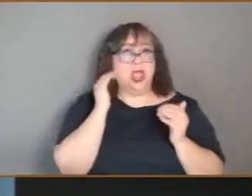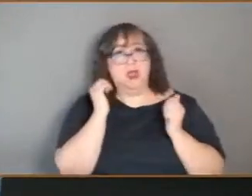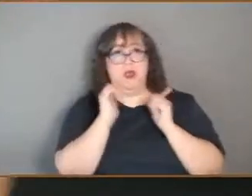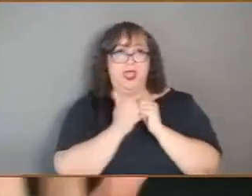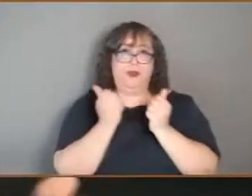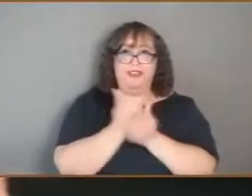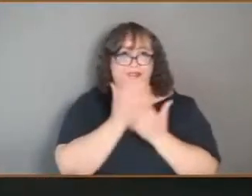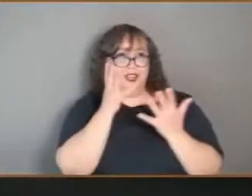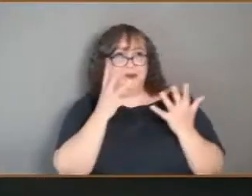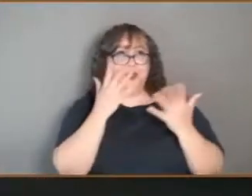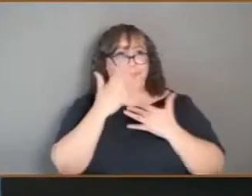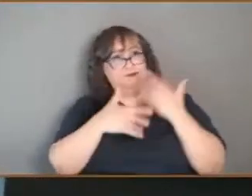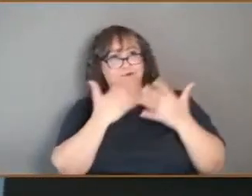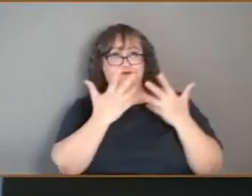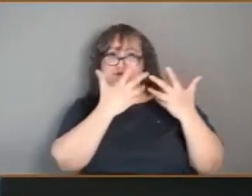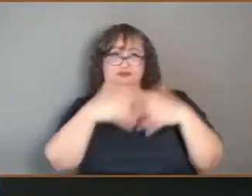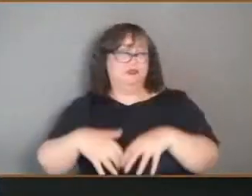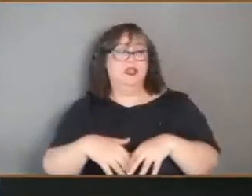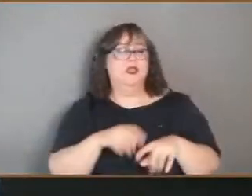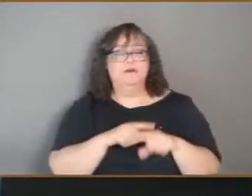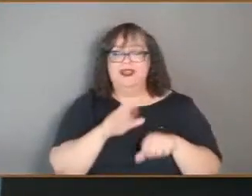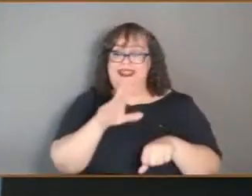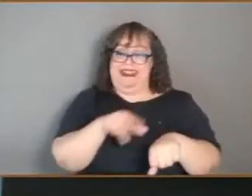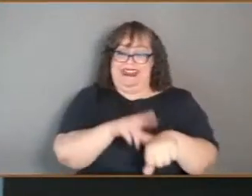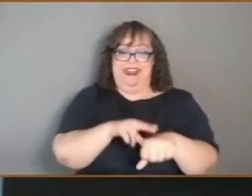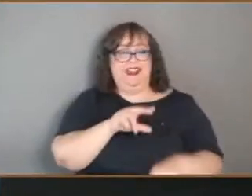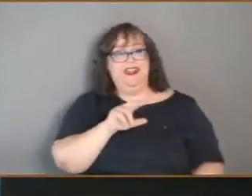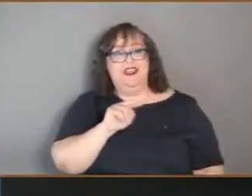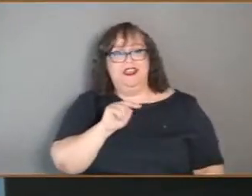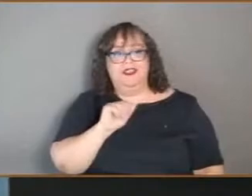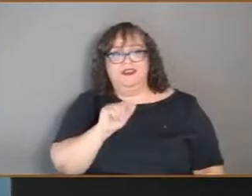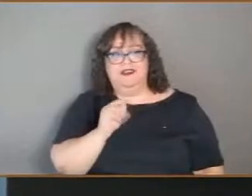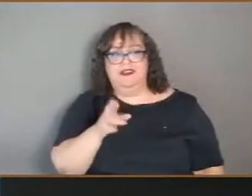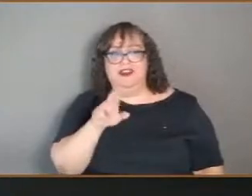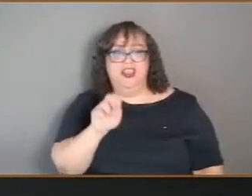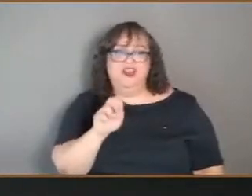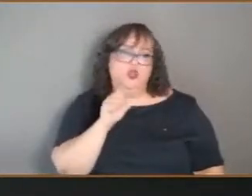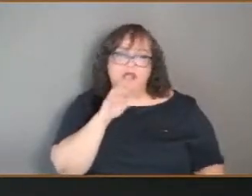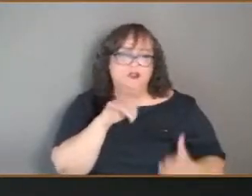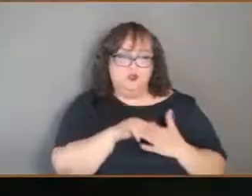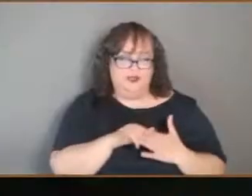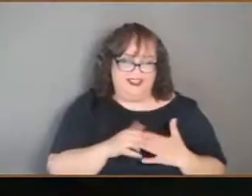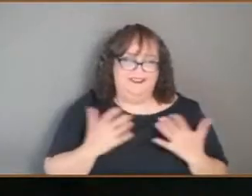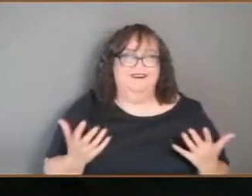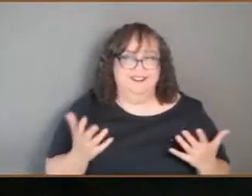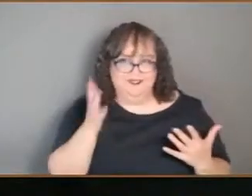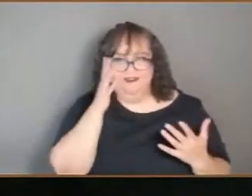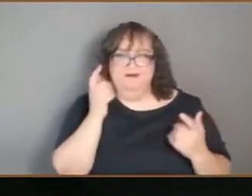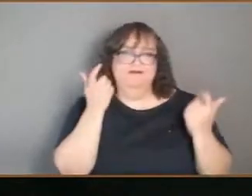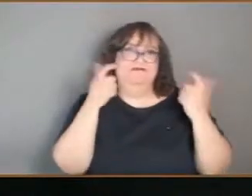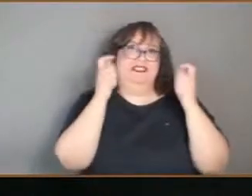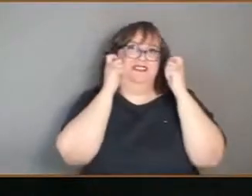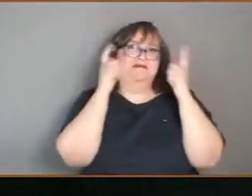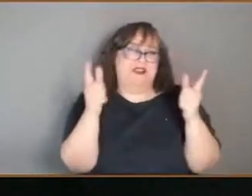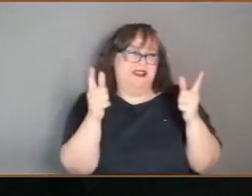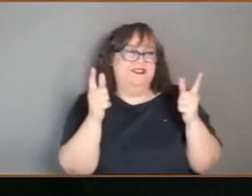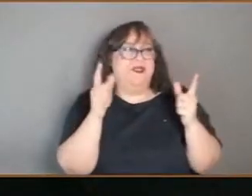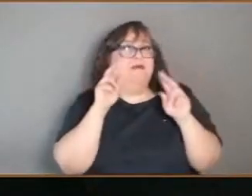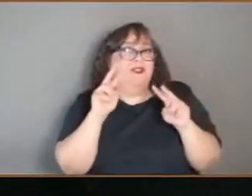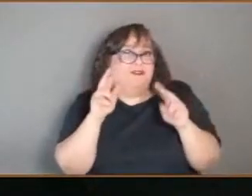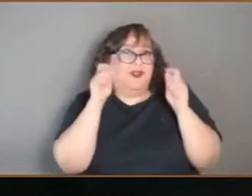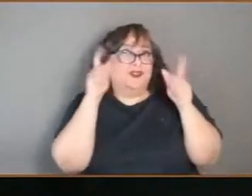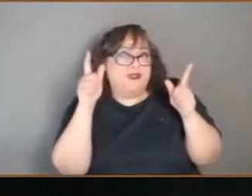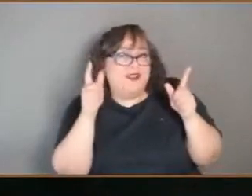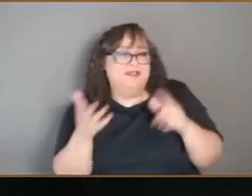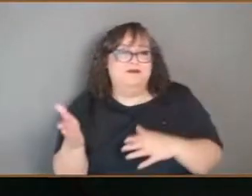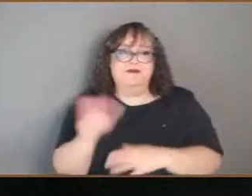and nature just doesn't do that. You know, it surprises us, and so I'm looking forward to being surprised. Yeah, yeah. What about you? Geez, you